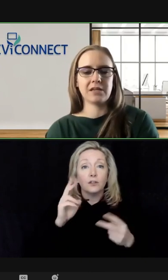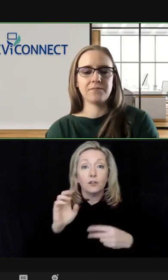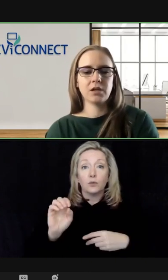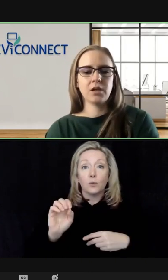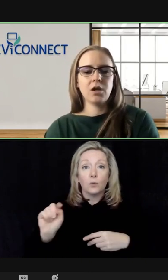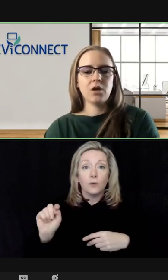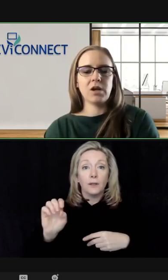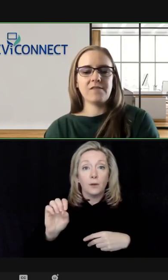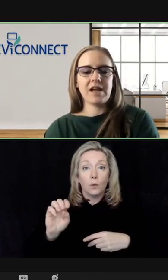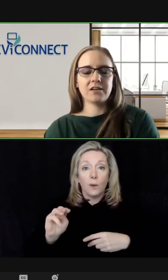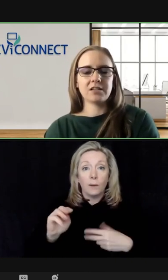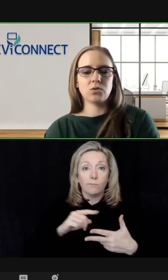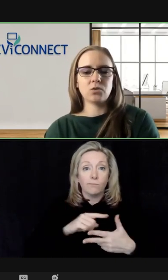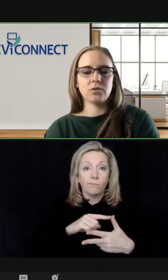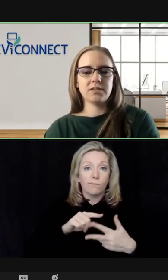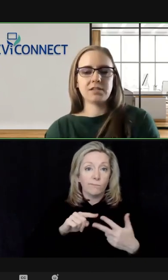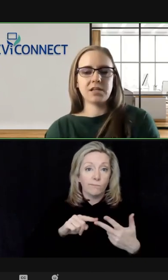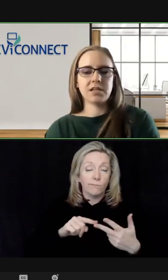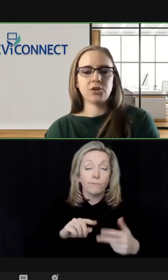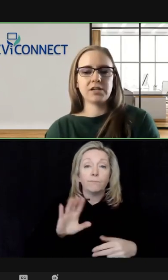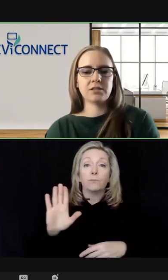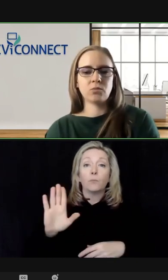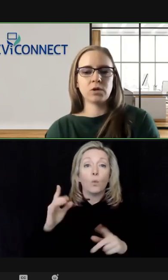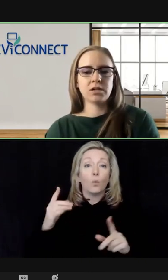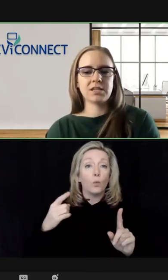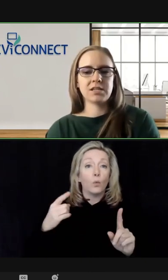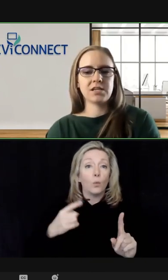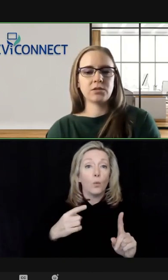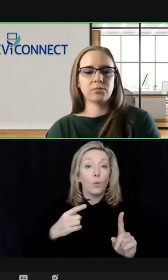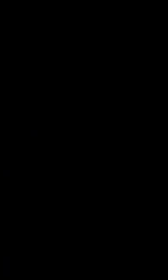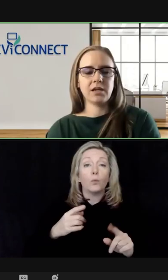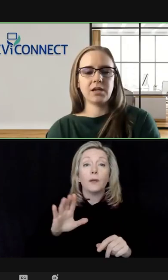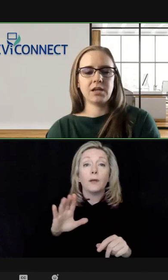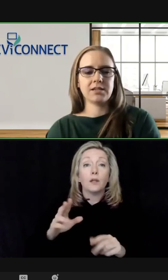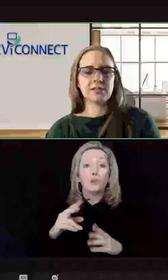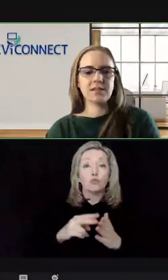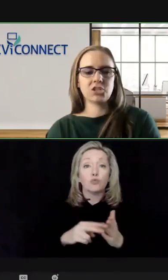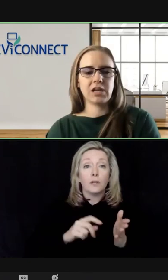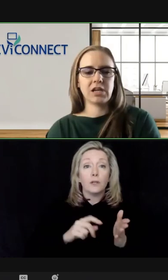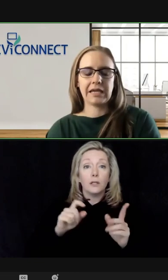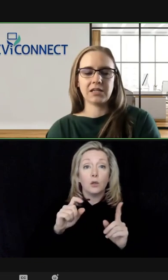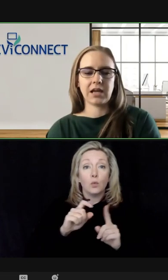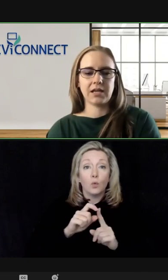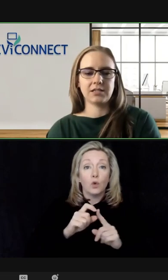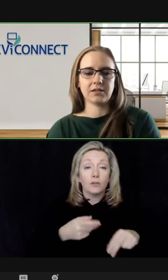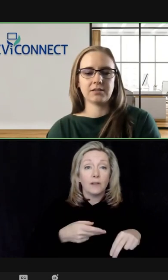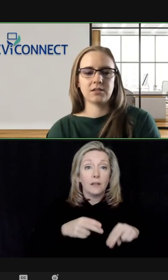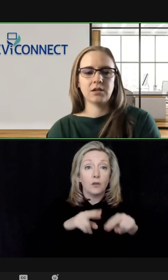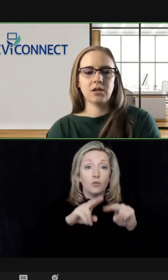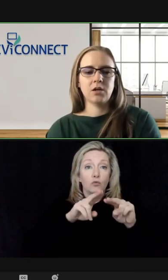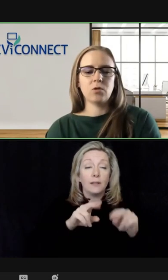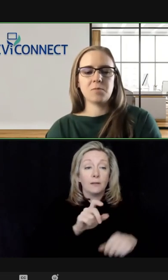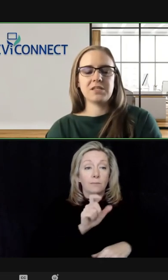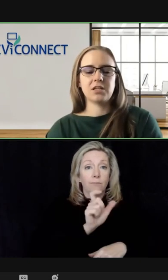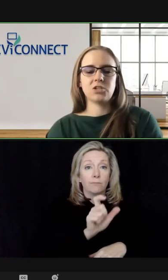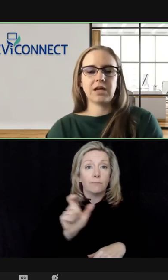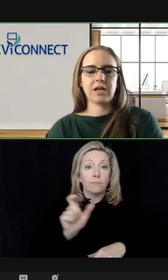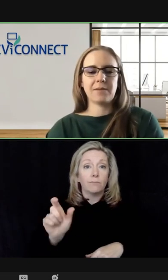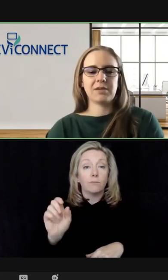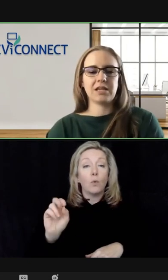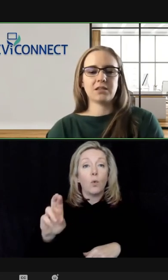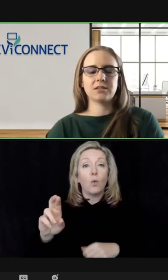orientation mobility. One of Alex's goals is to increase the words he is reading in isolation and in context. What